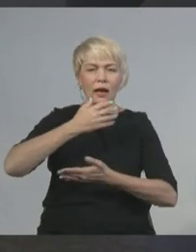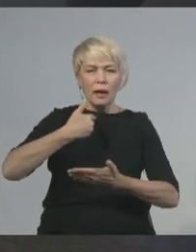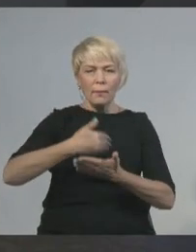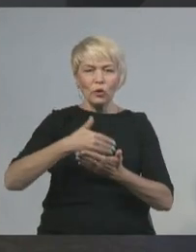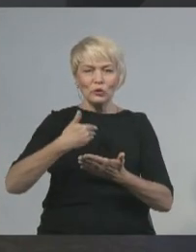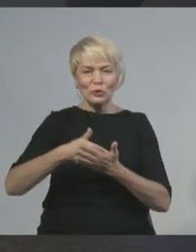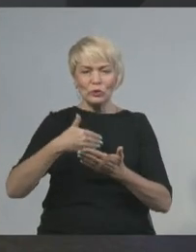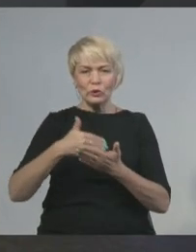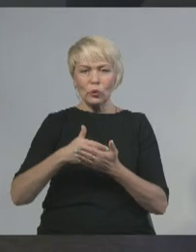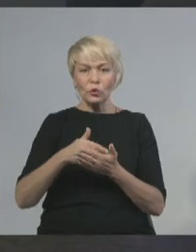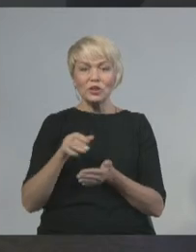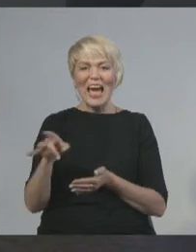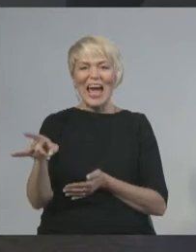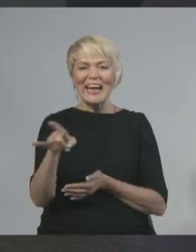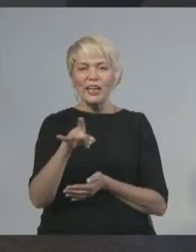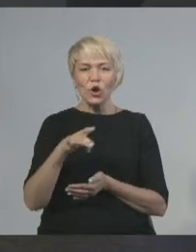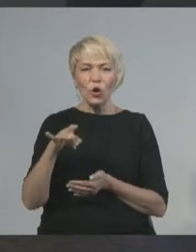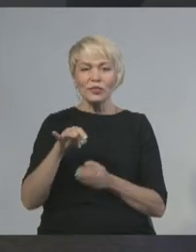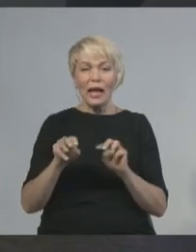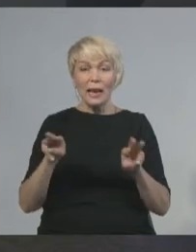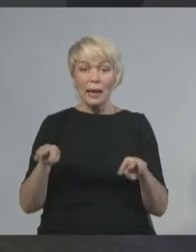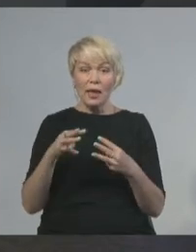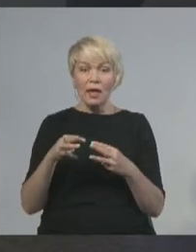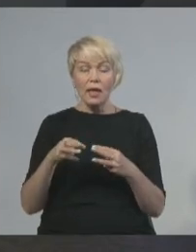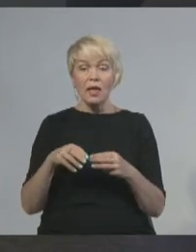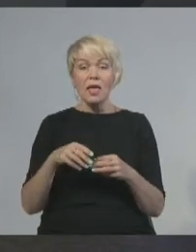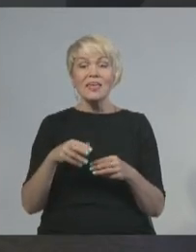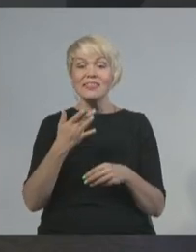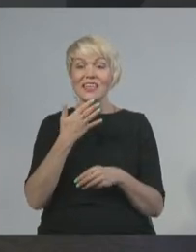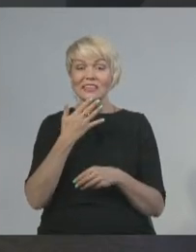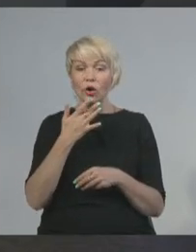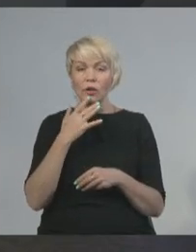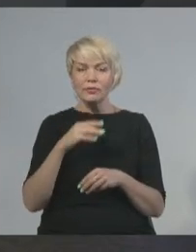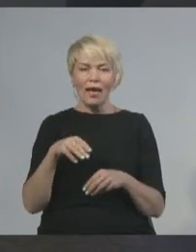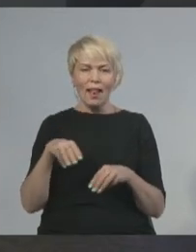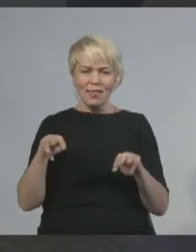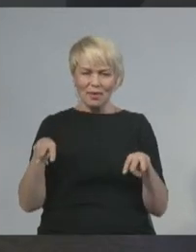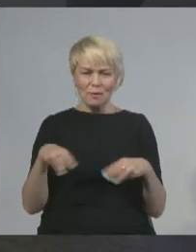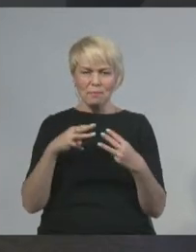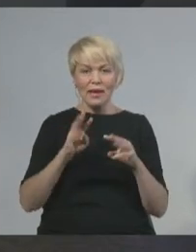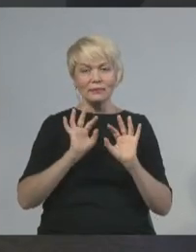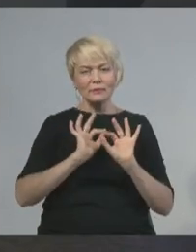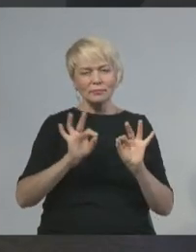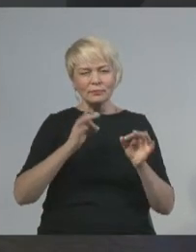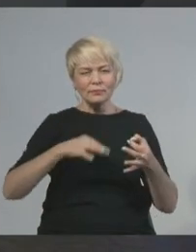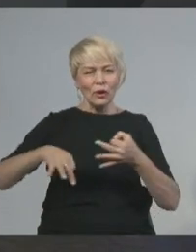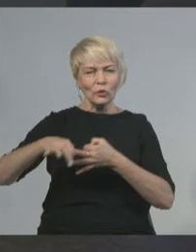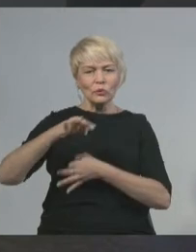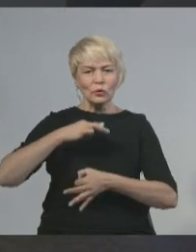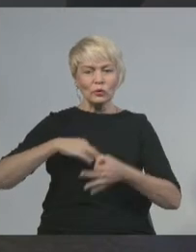he consult regional media a lot including national media